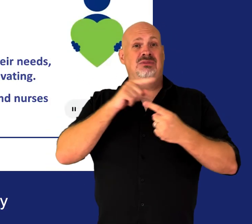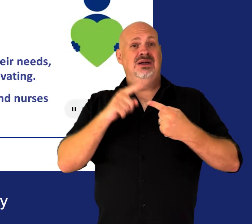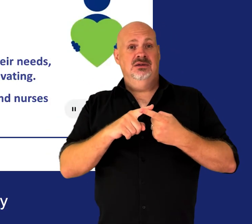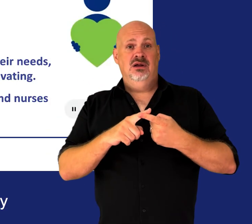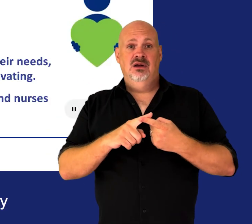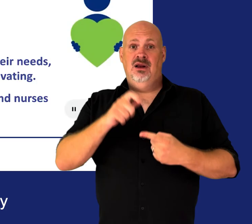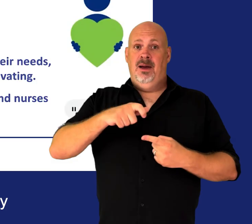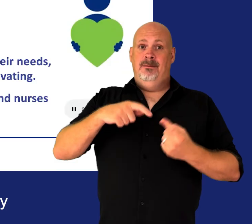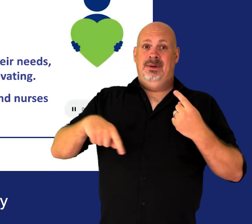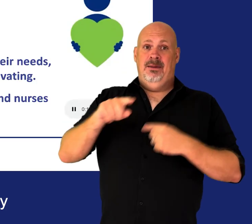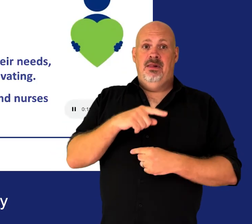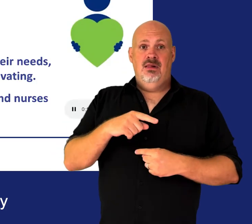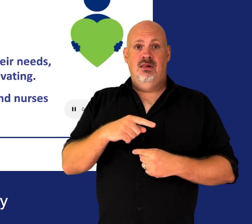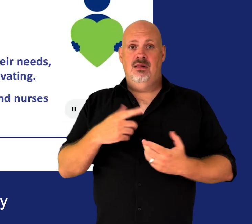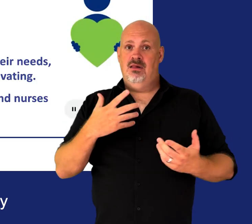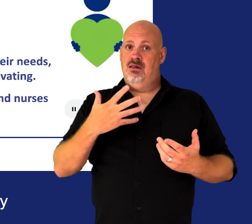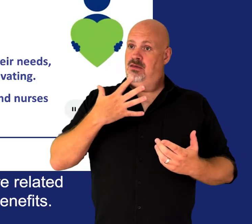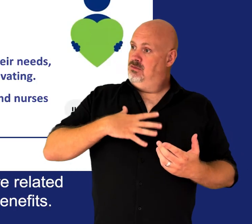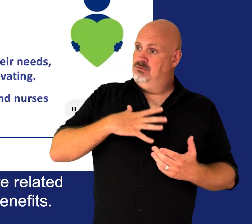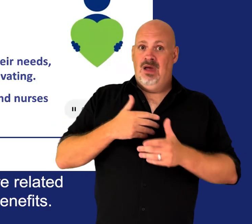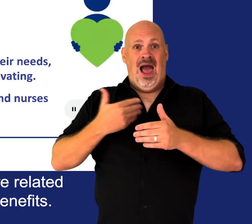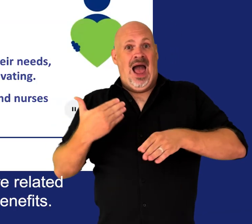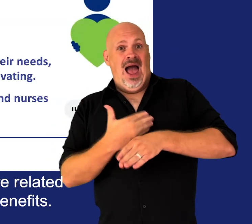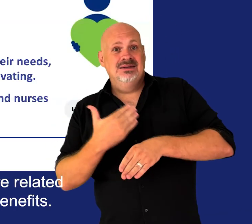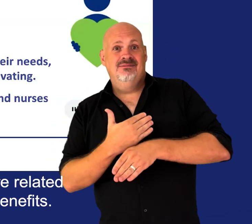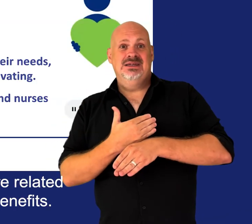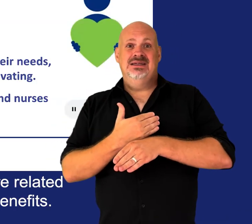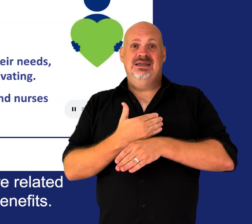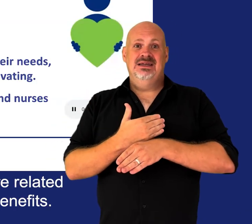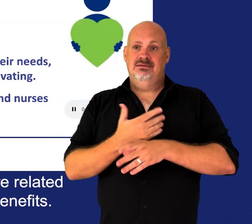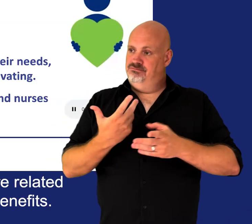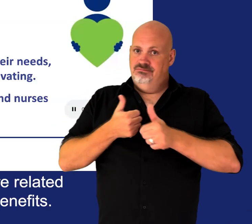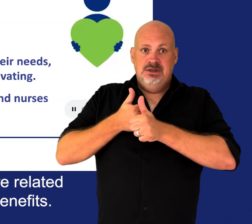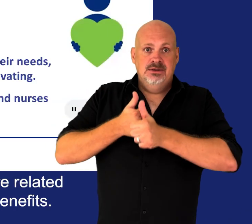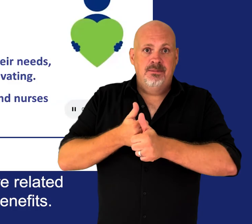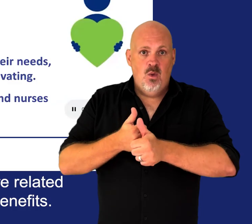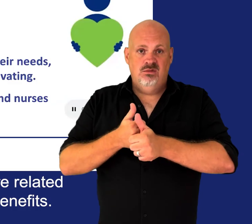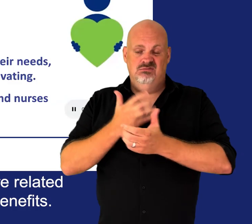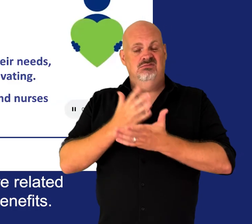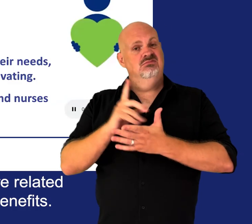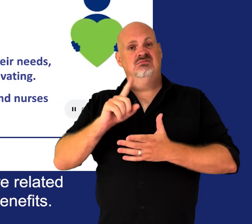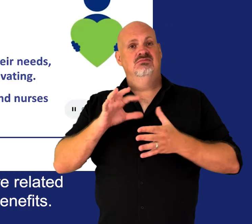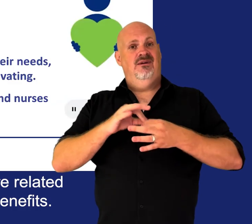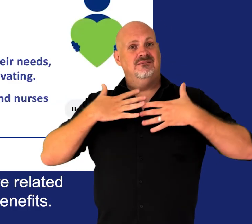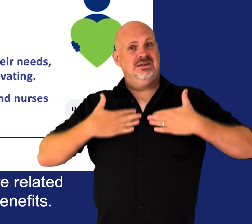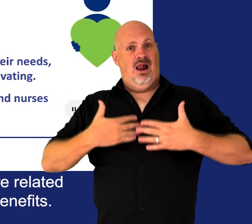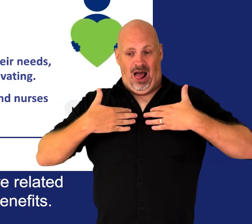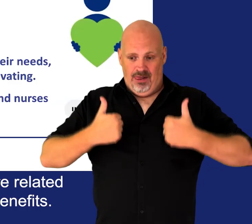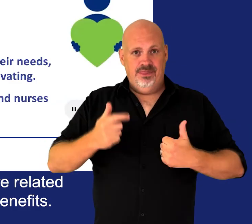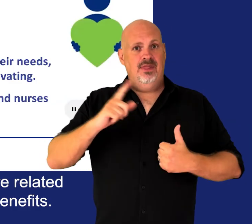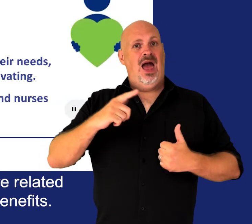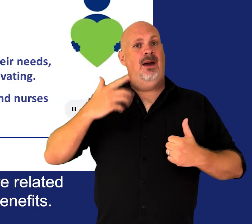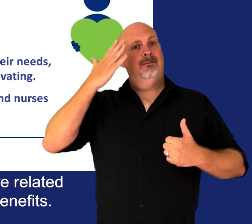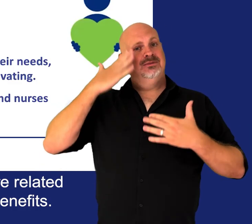disabled people take part in sport and activity and the top types of support to be active are related to physical health and